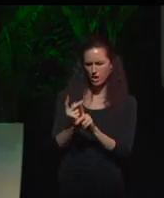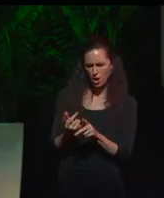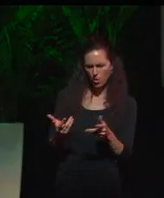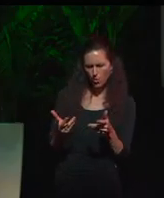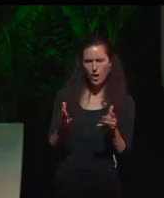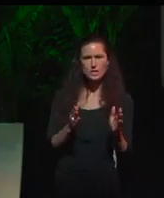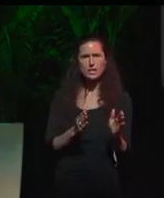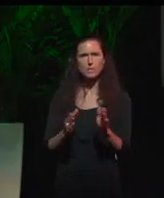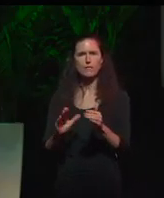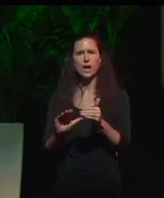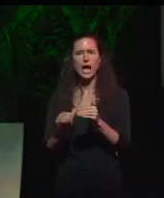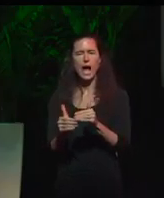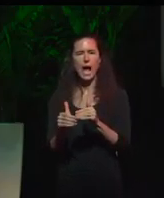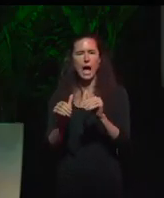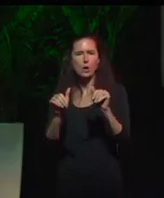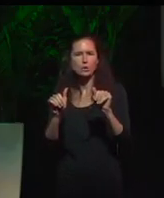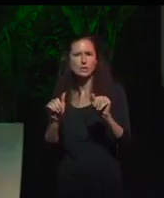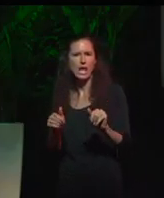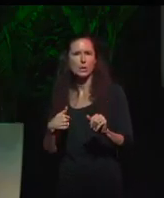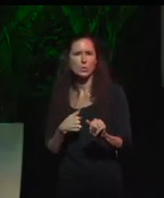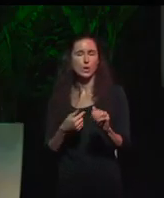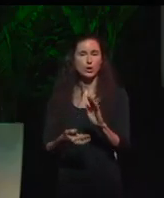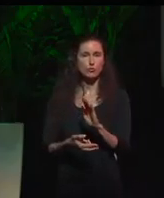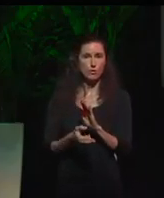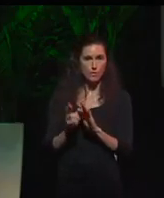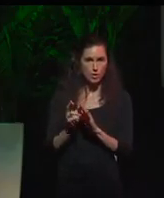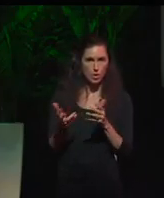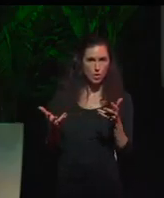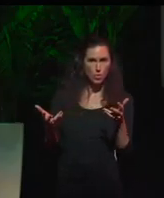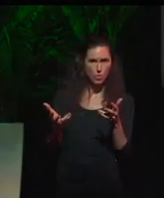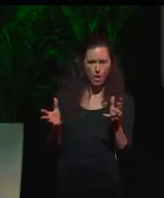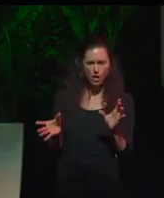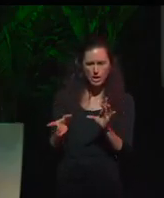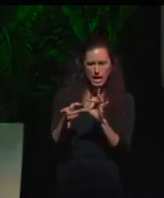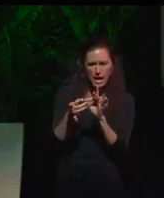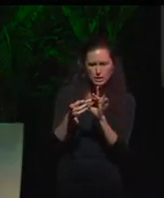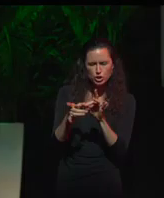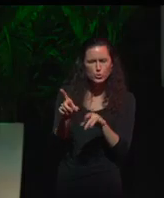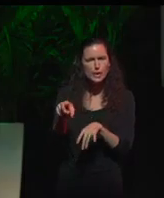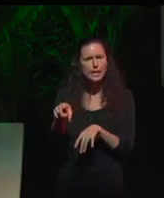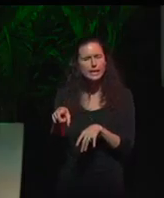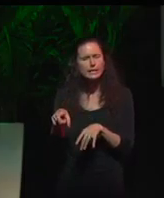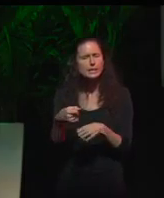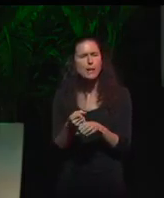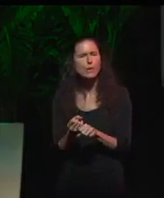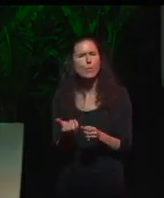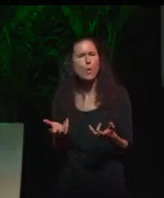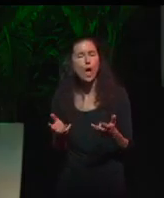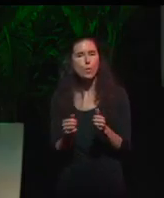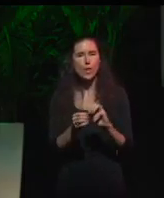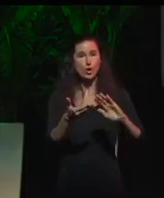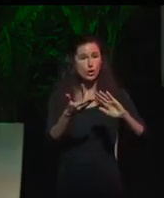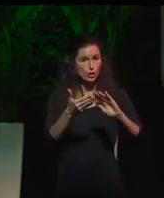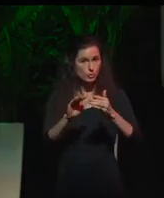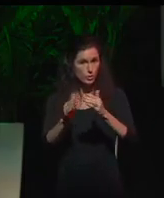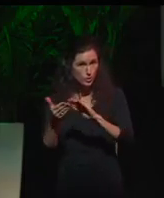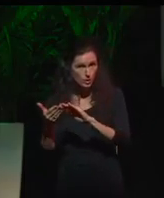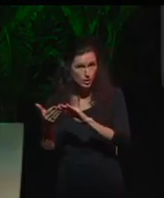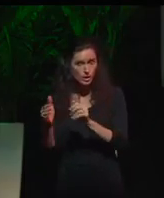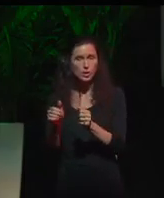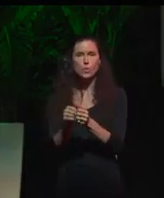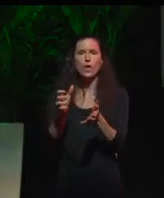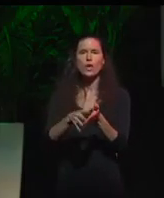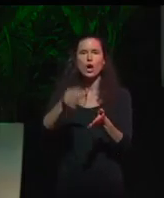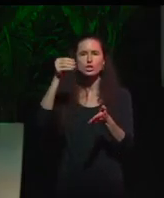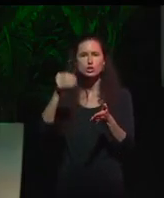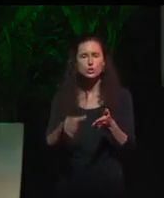plan for how are we going to review it. What are the connections that we need to make with our community, with our